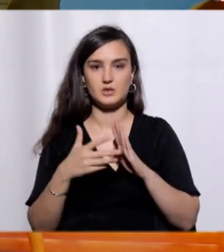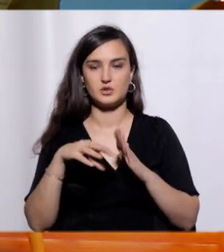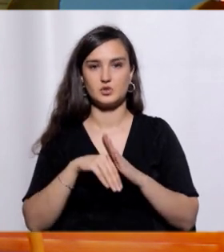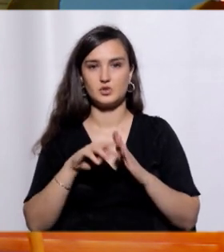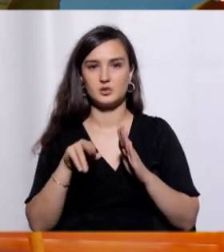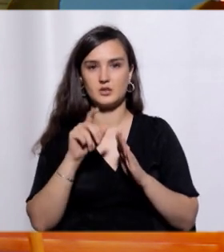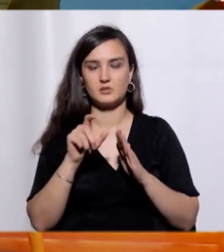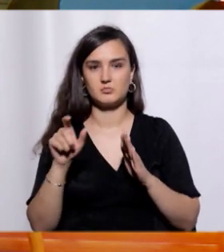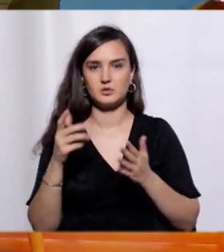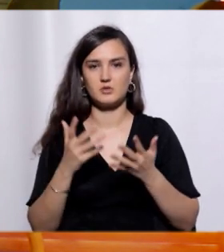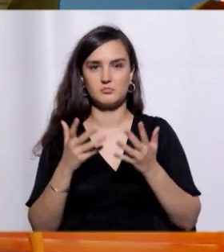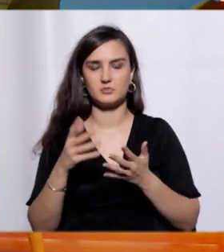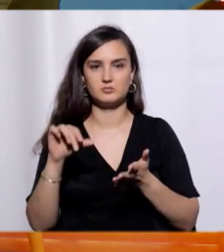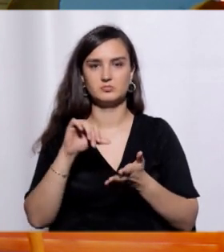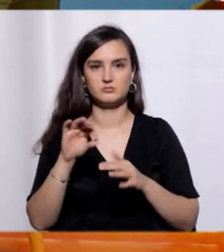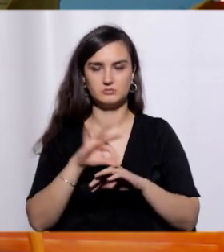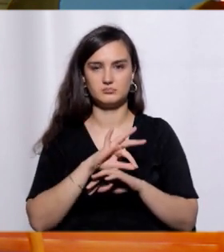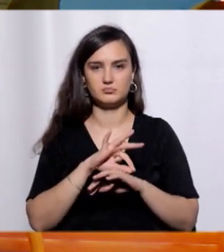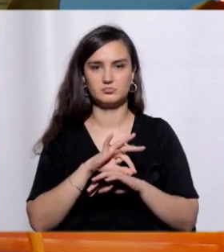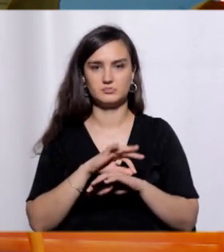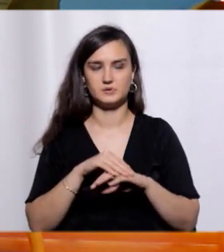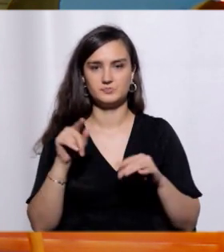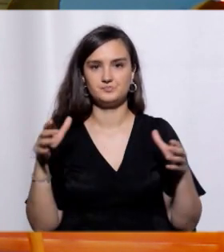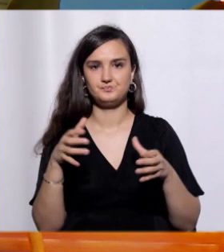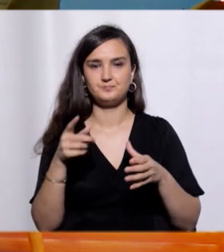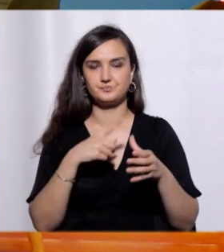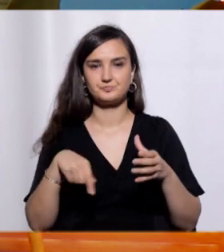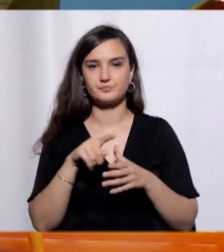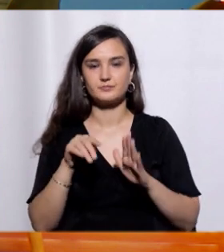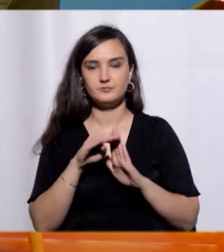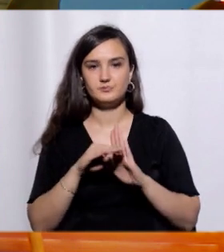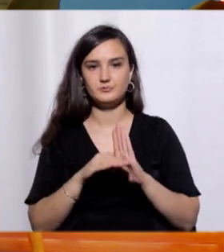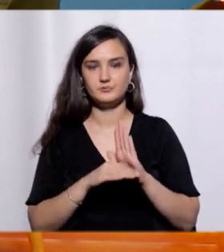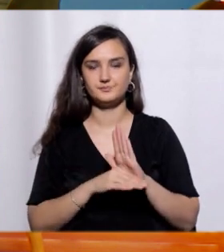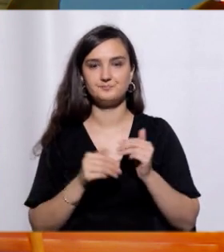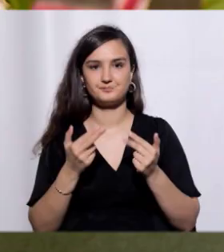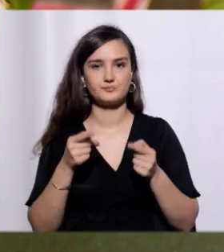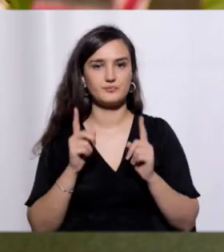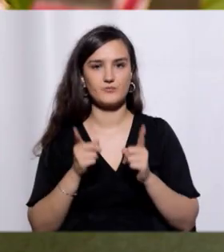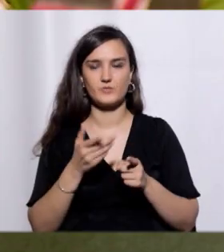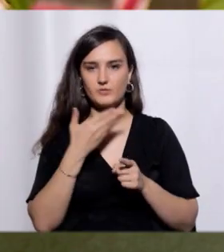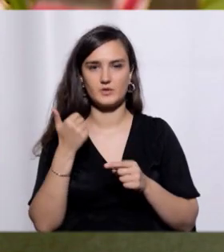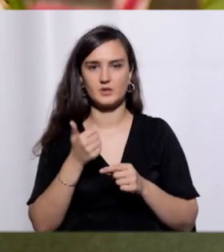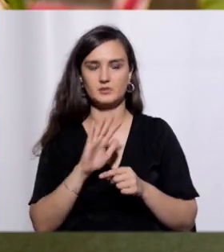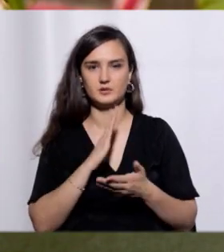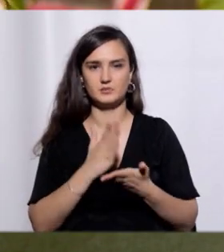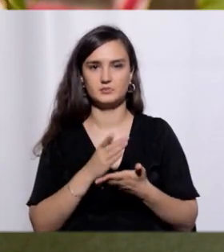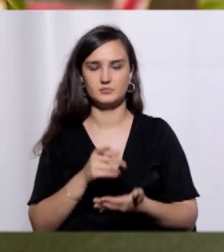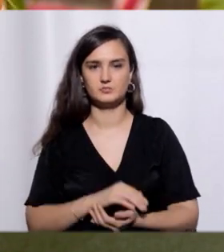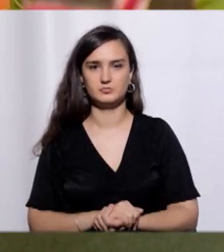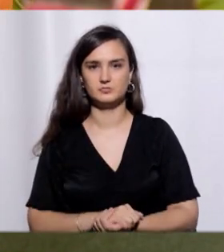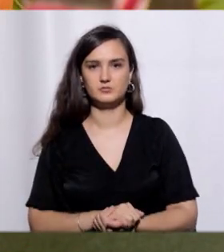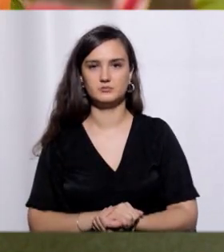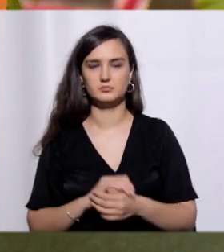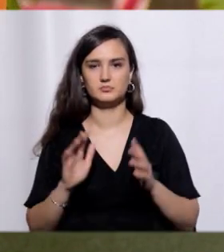and people generally tended to marry people within their class system. Yes, that's not really good, I would say. Yeah,